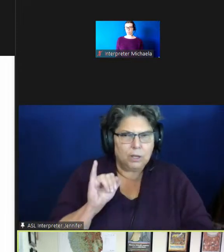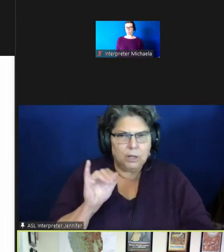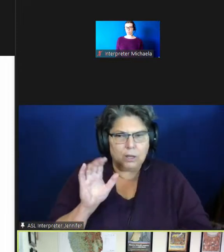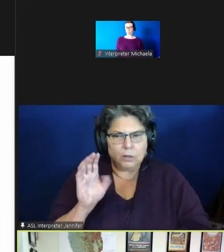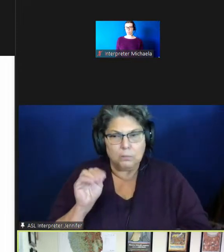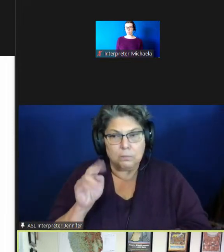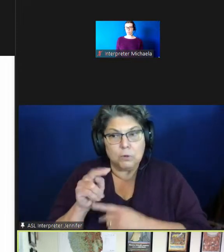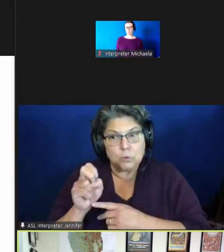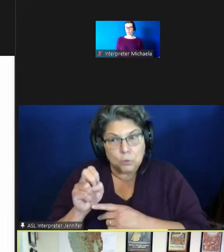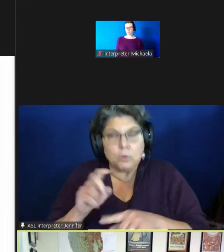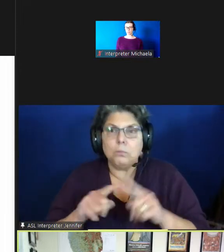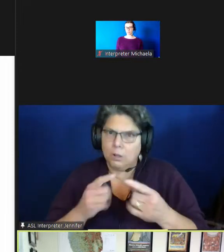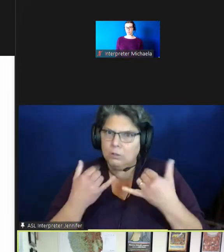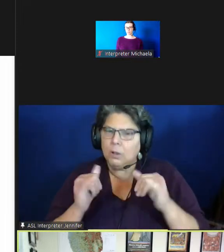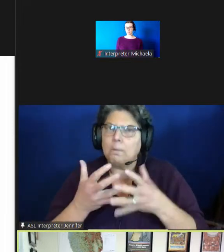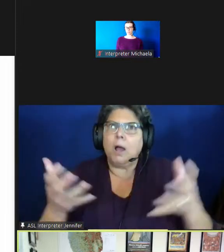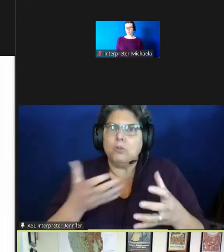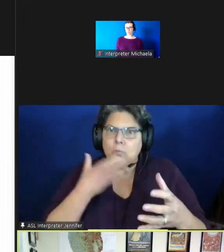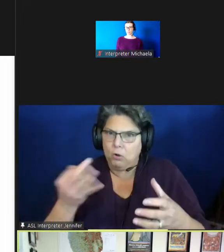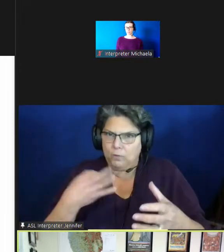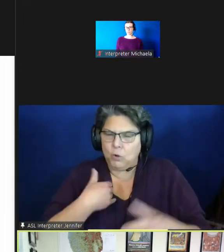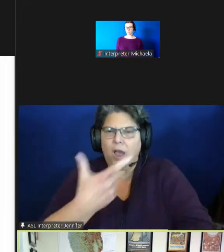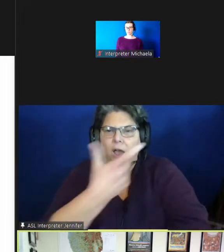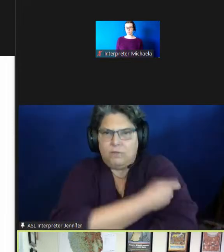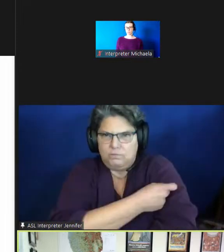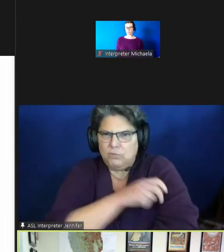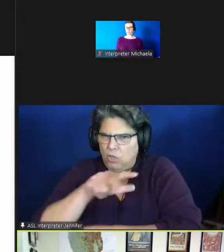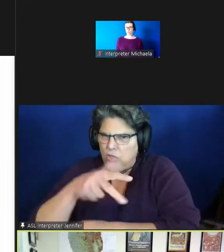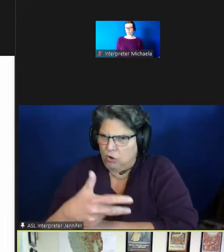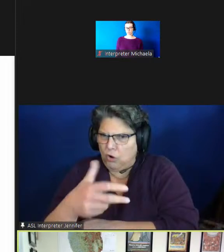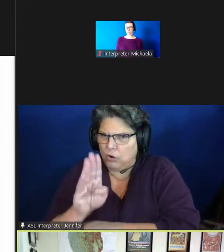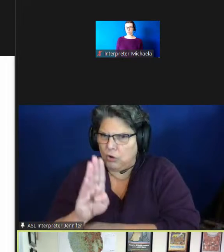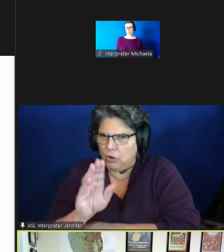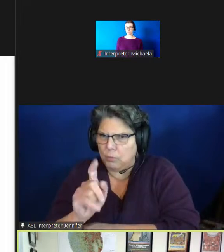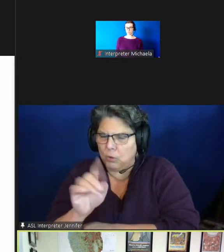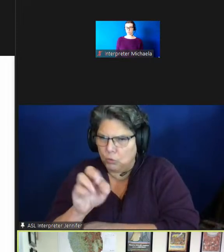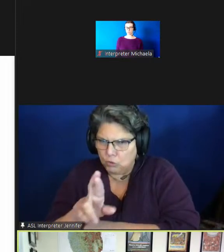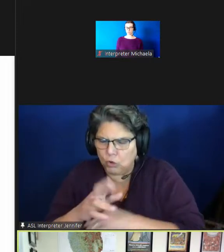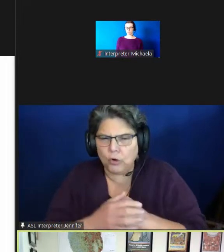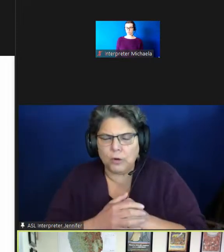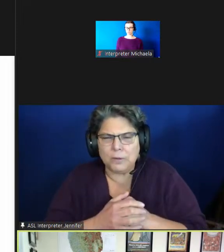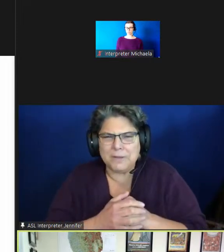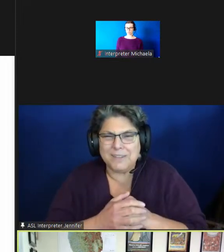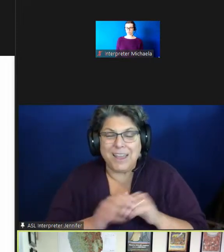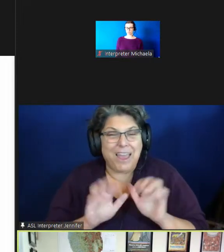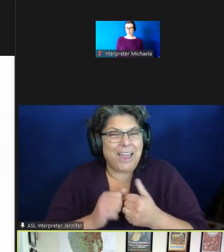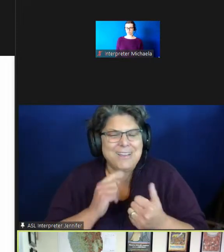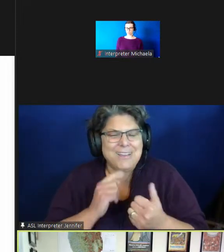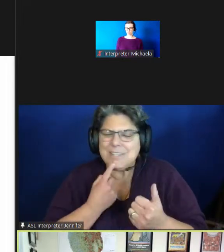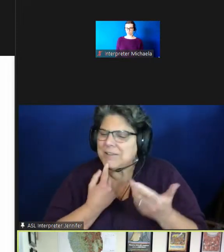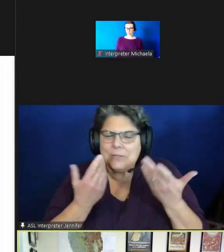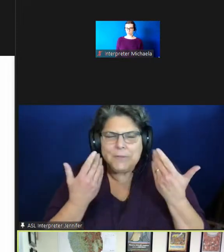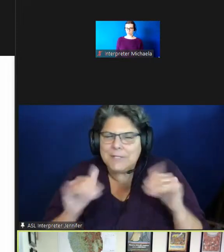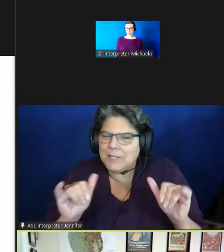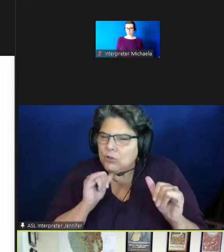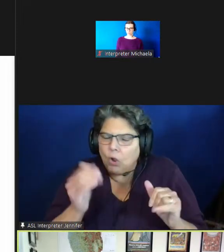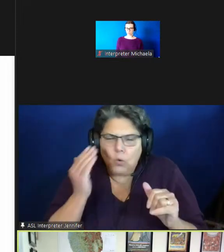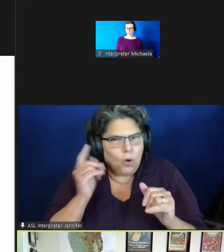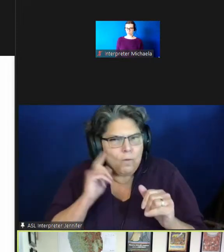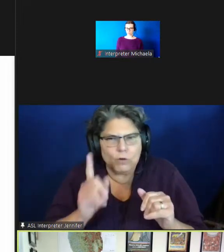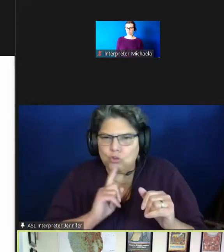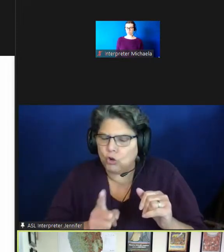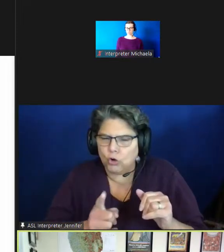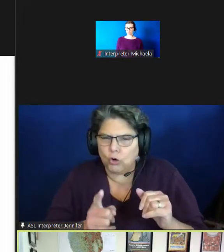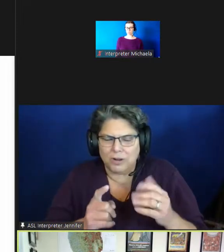board. Severity, it is still predicted with low confidence. We need more time to see, but the